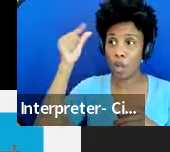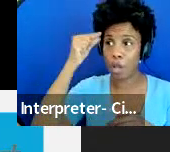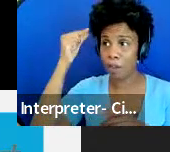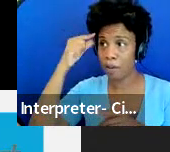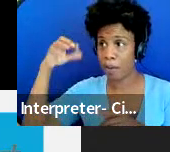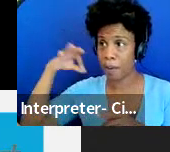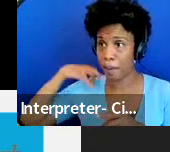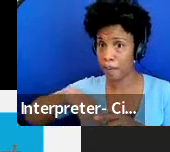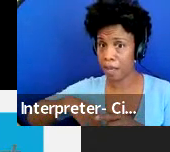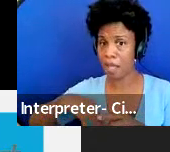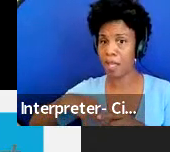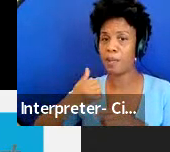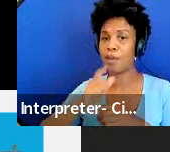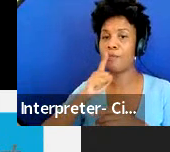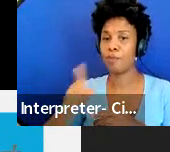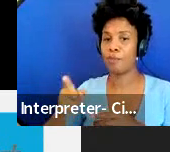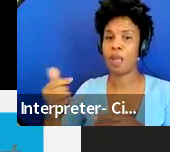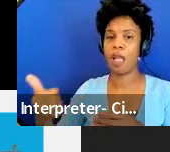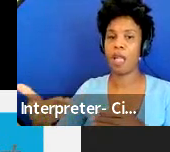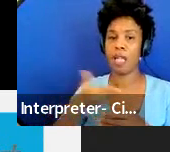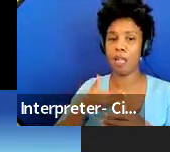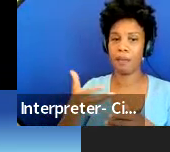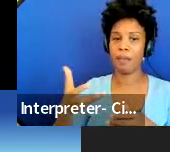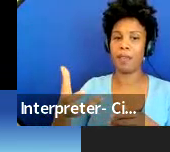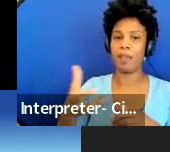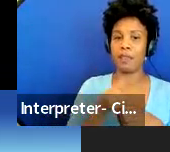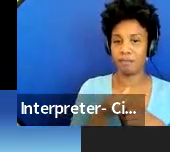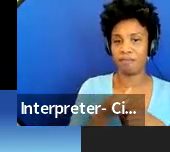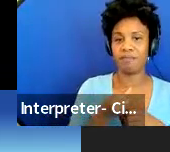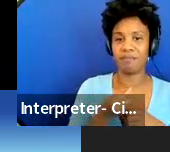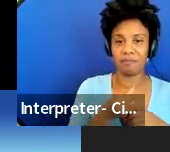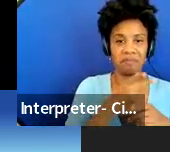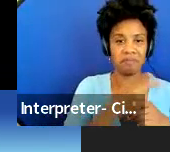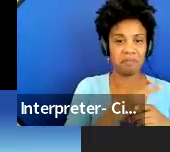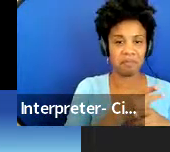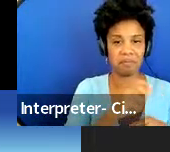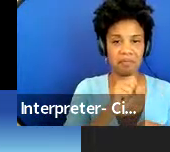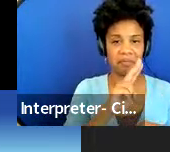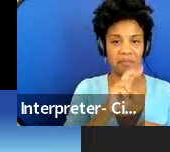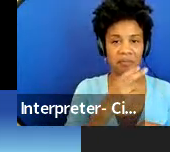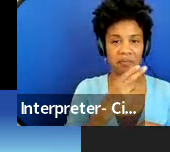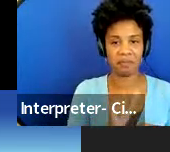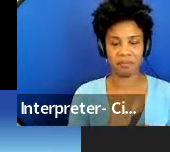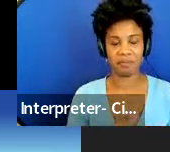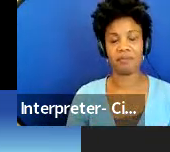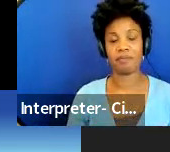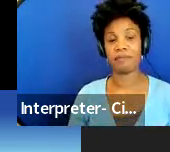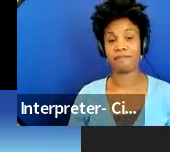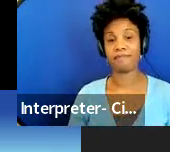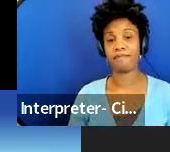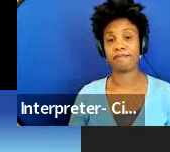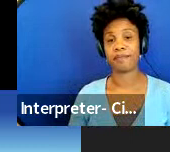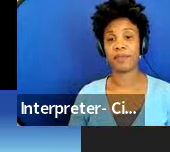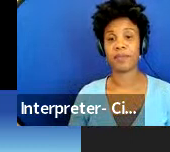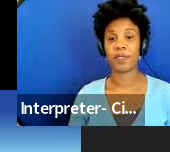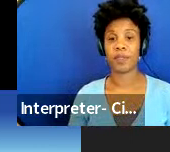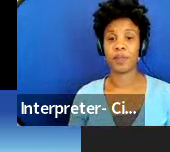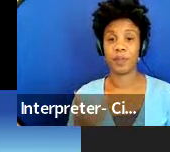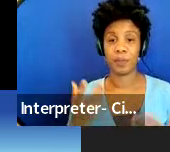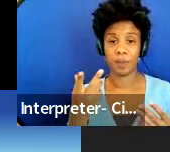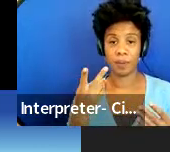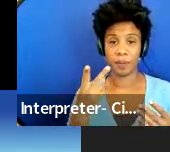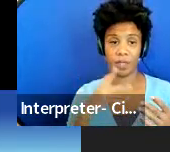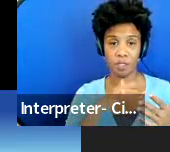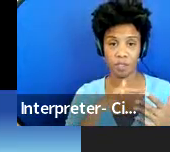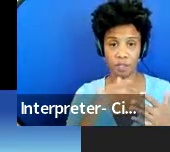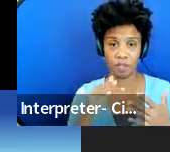Sasha." And so when we think about some of the factors that came out of the